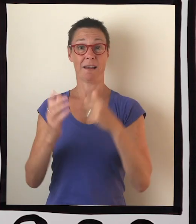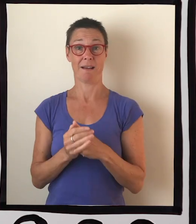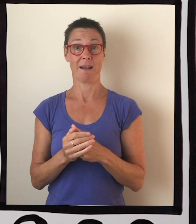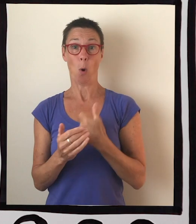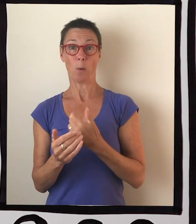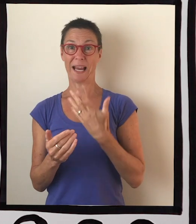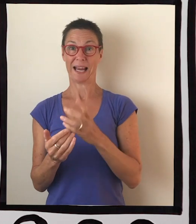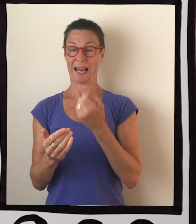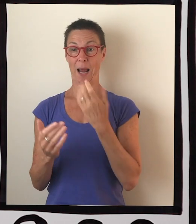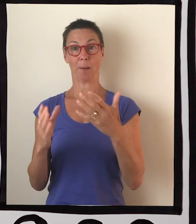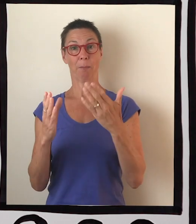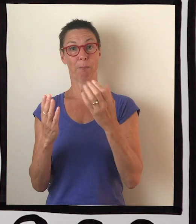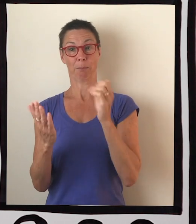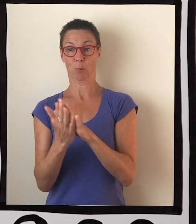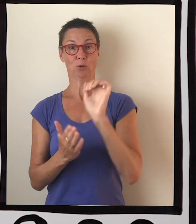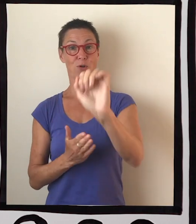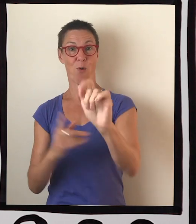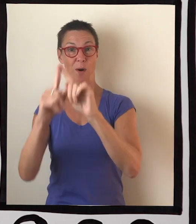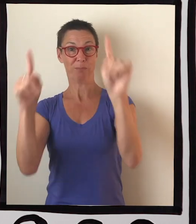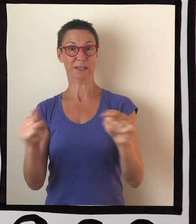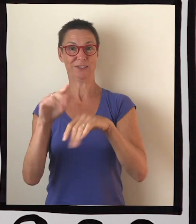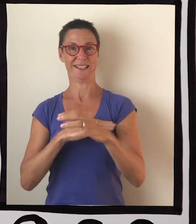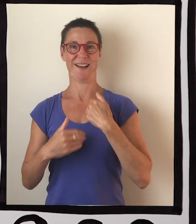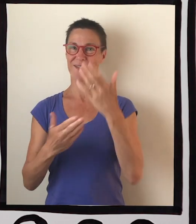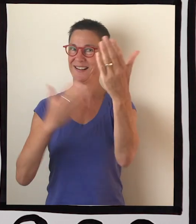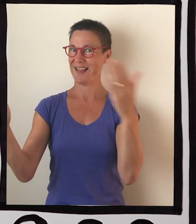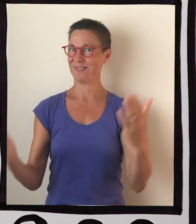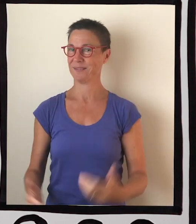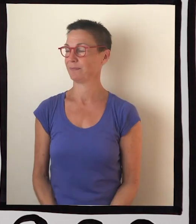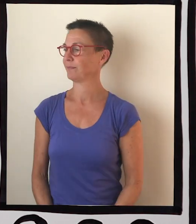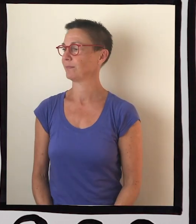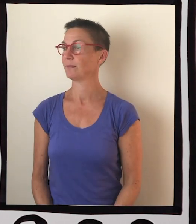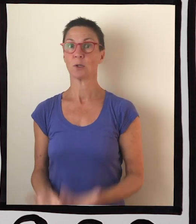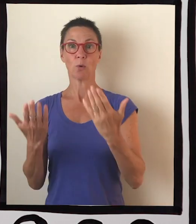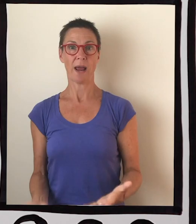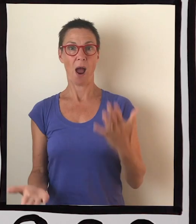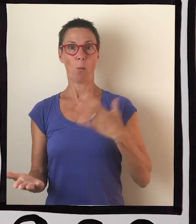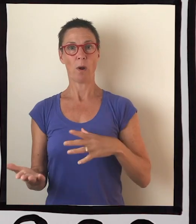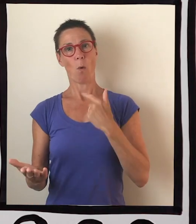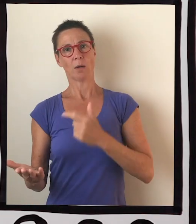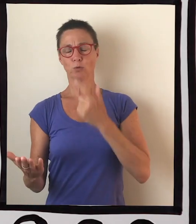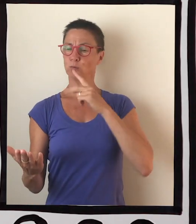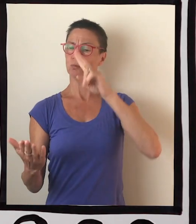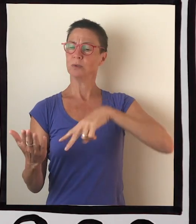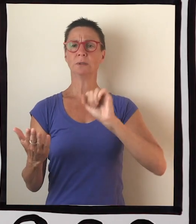and we'll feature you in our art gallery it's time to have the big reveal of your hands